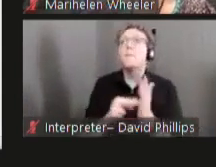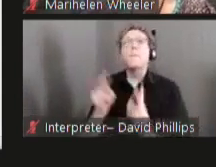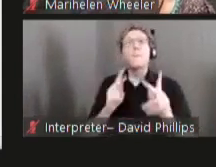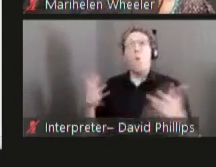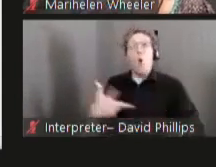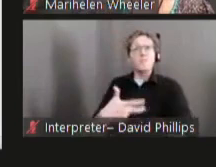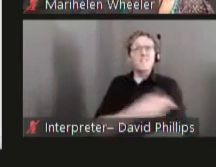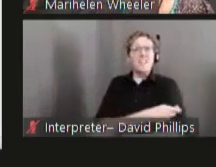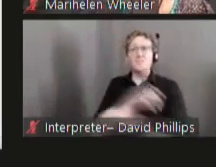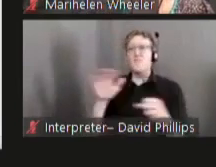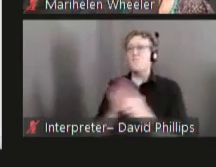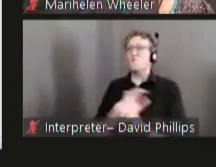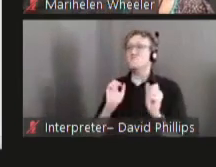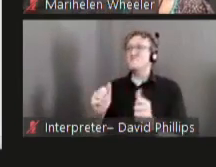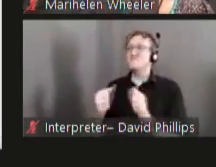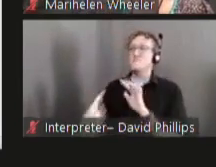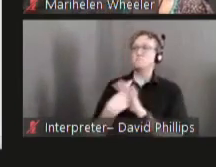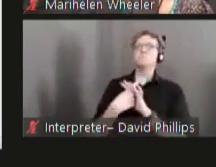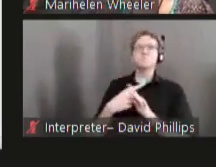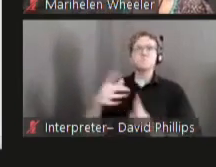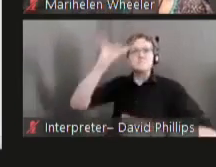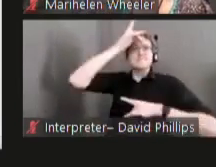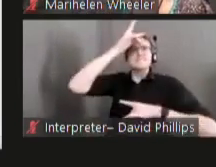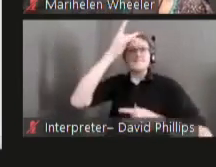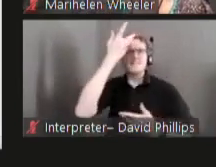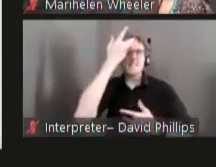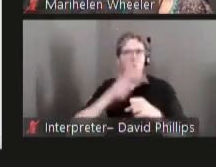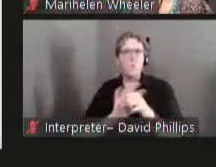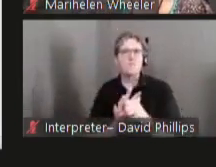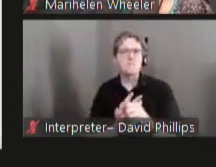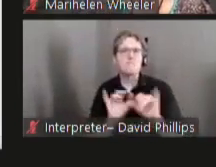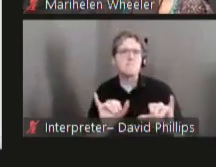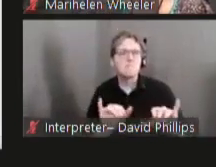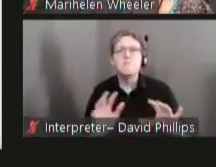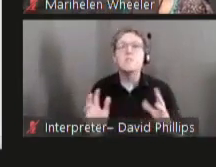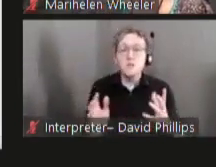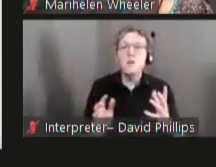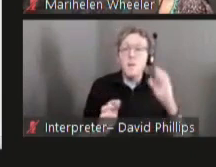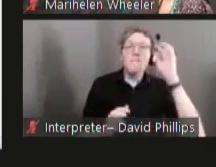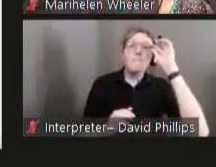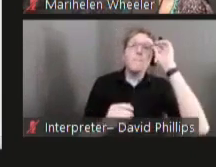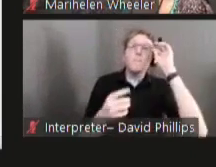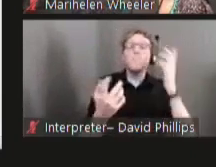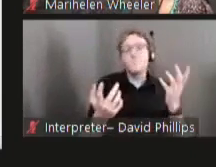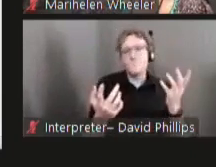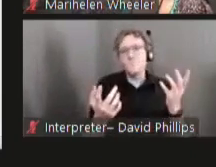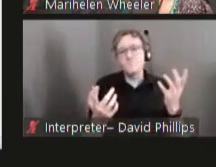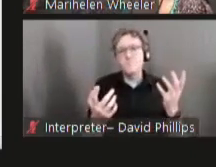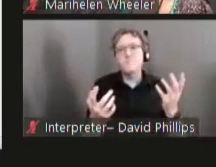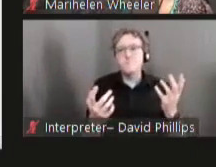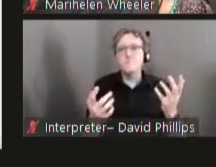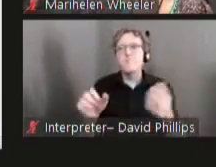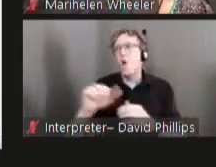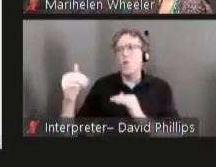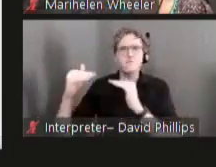fully vaccinated got nevertheless infected. Now, as it has been said by my distinguished